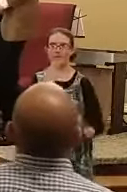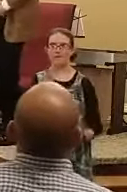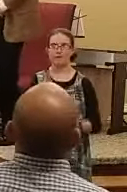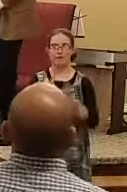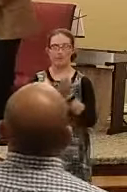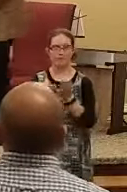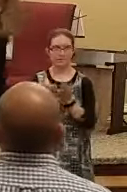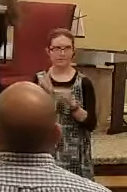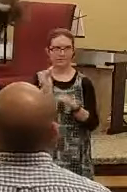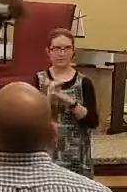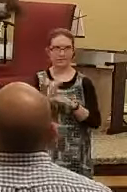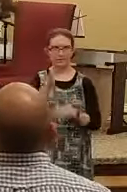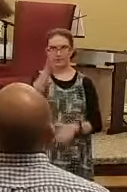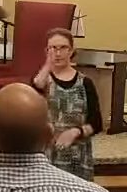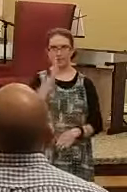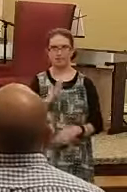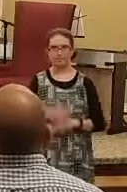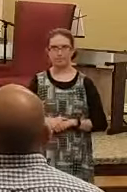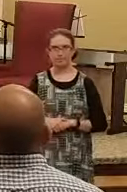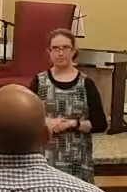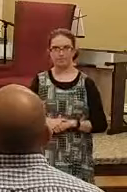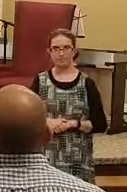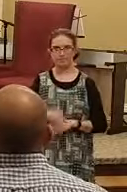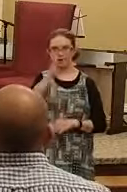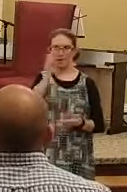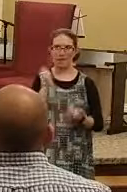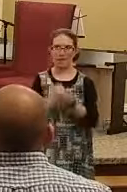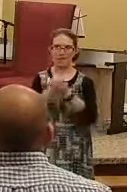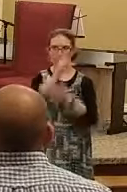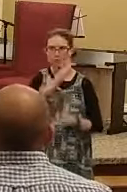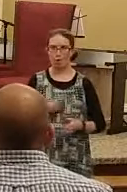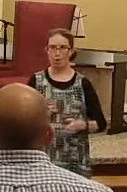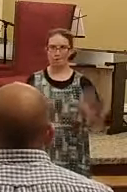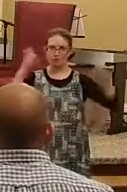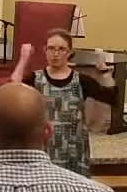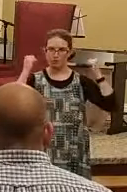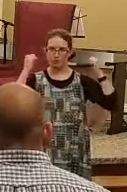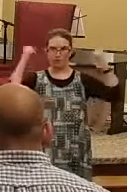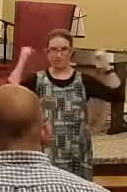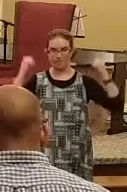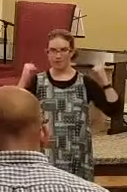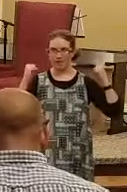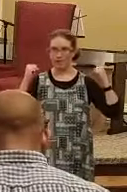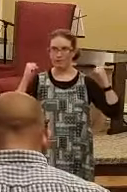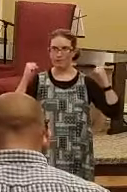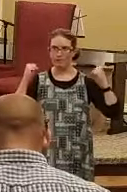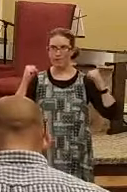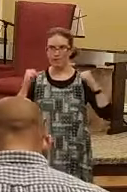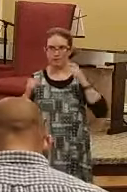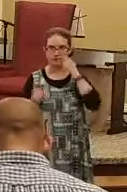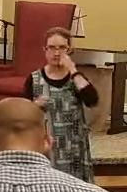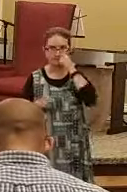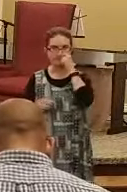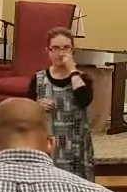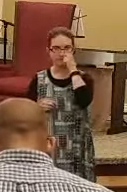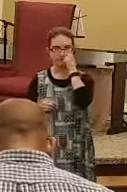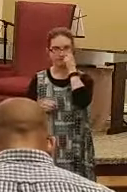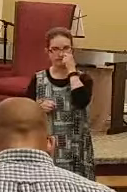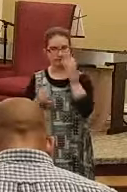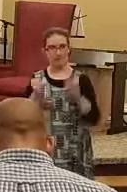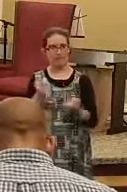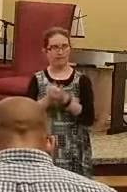your word. Oh, God. God, help us, Lord, to be strong in the power of your mind, oh God.